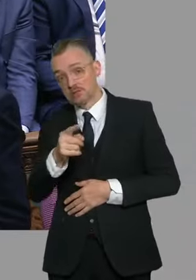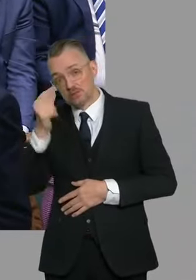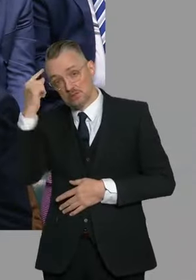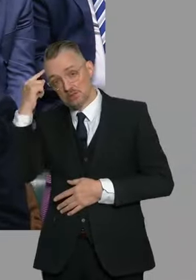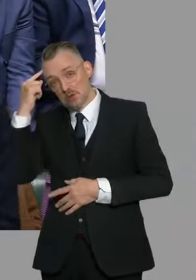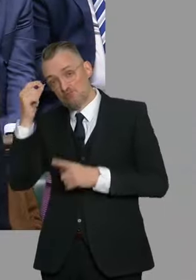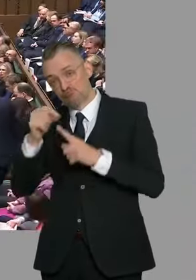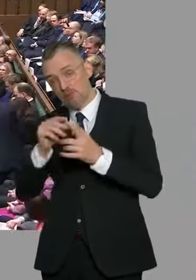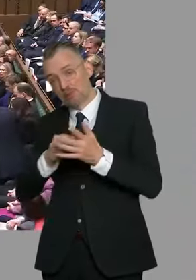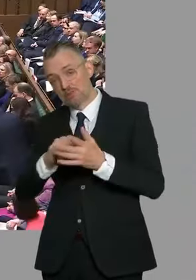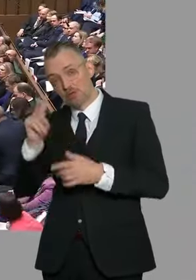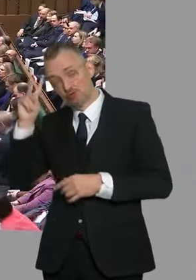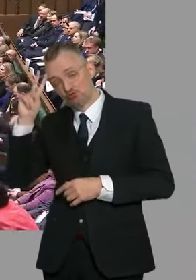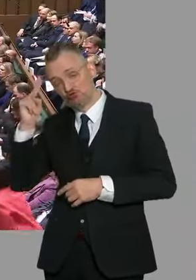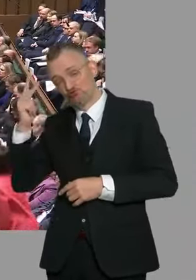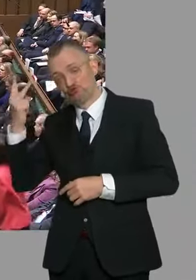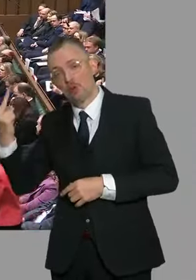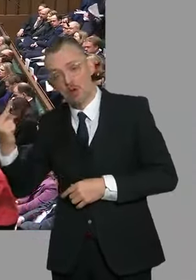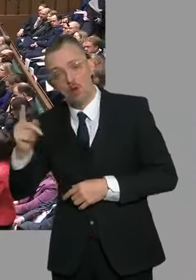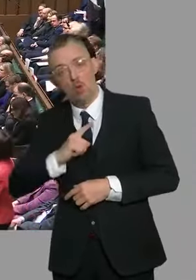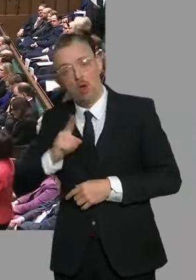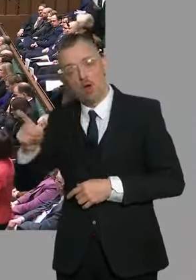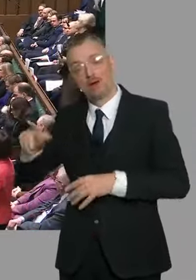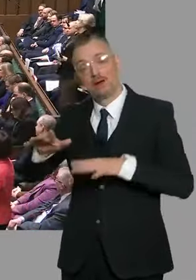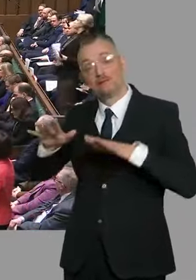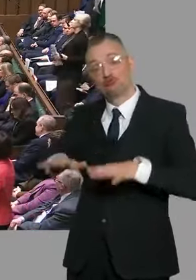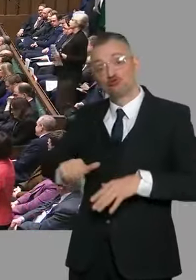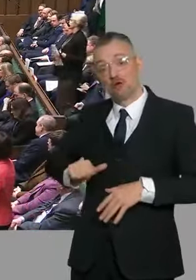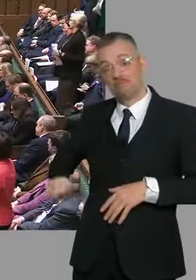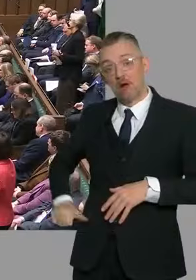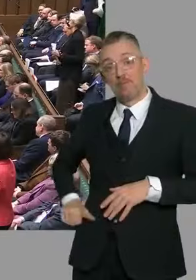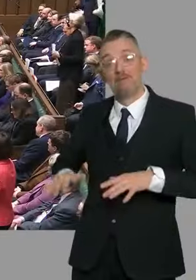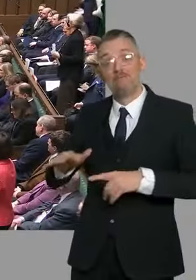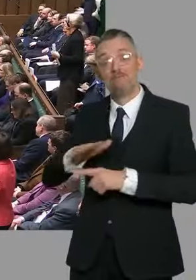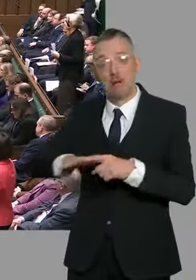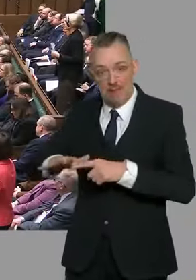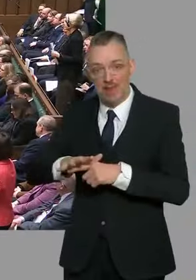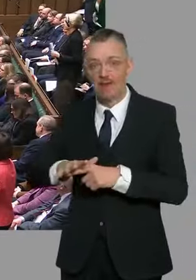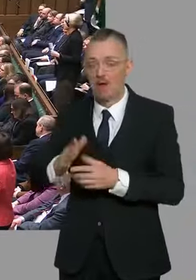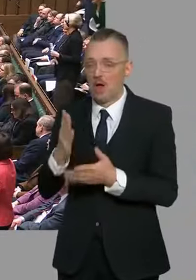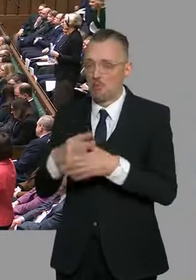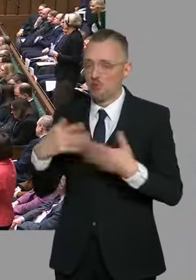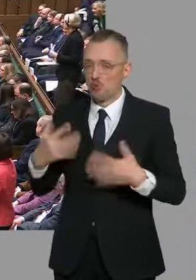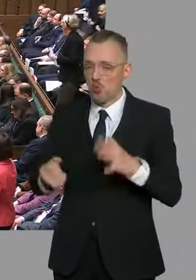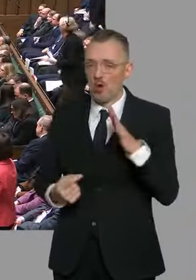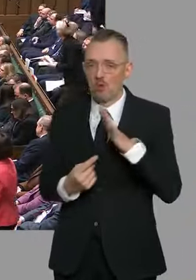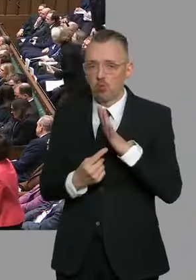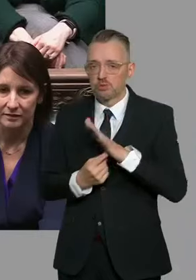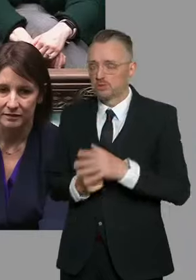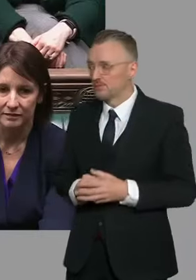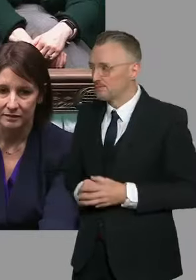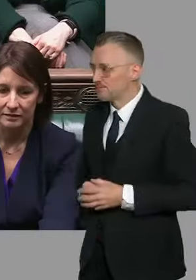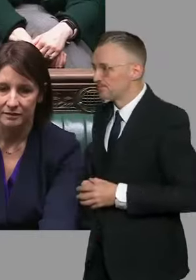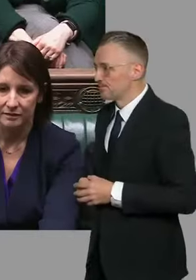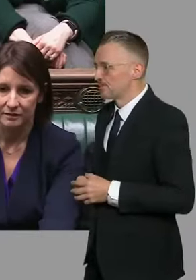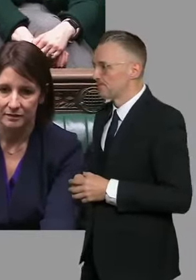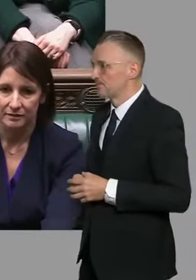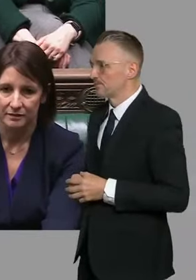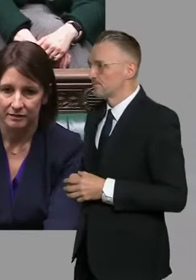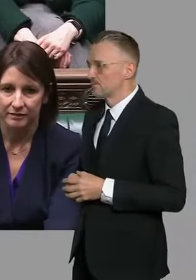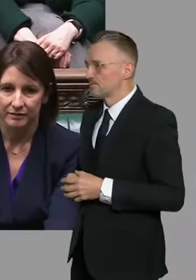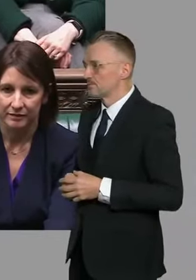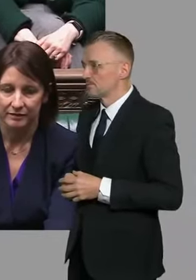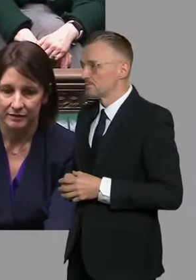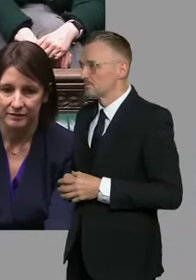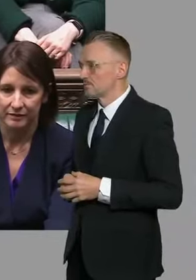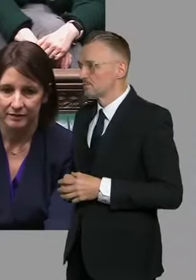farms play? Prime Minister. Mr. Speaker, as he knows, we put £5 billion into